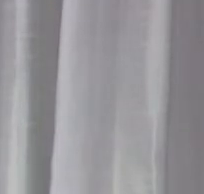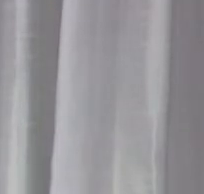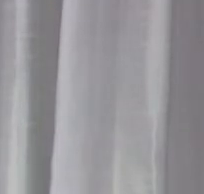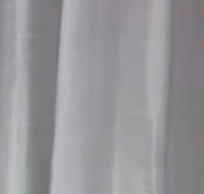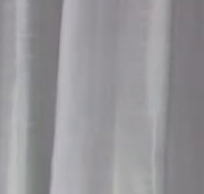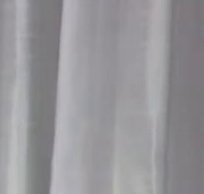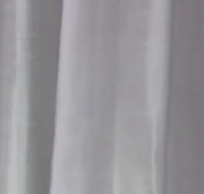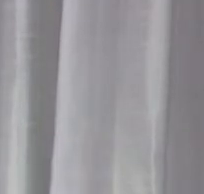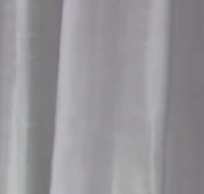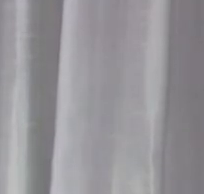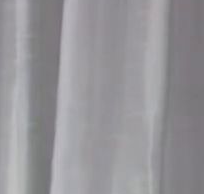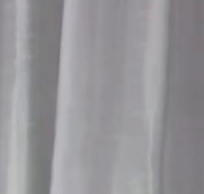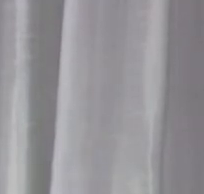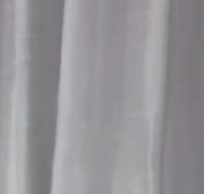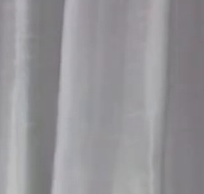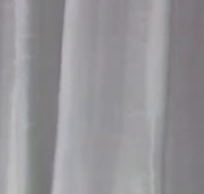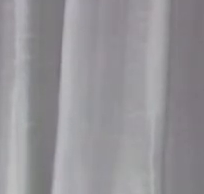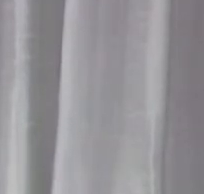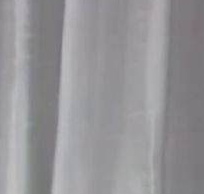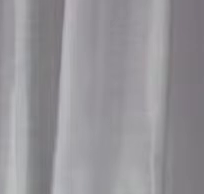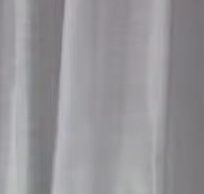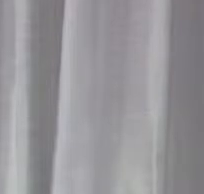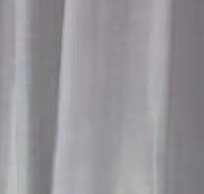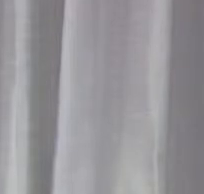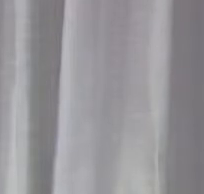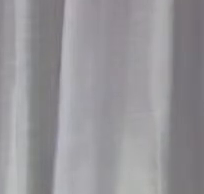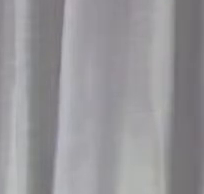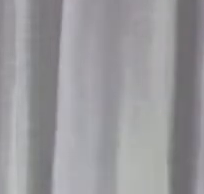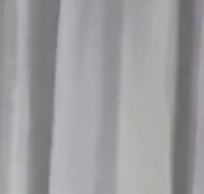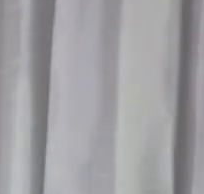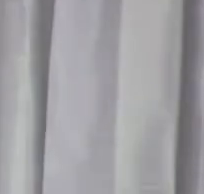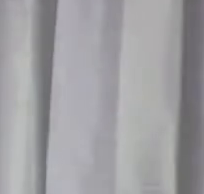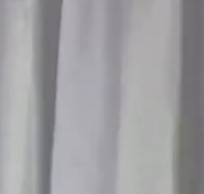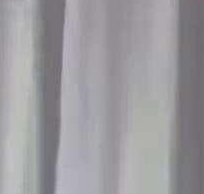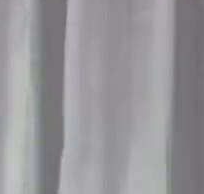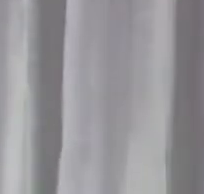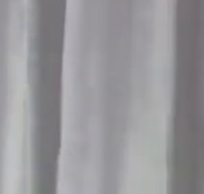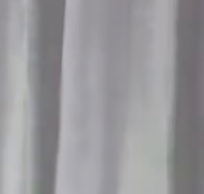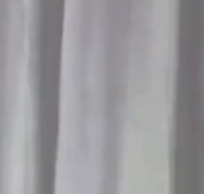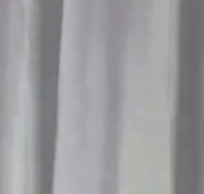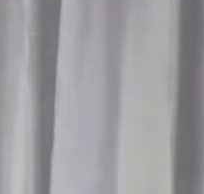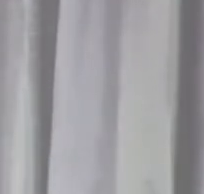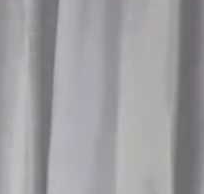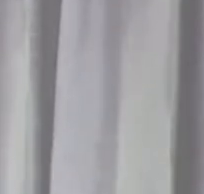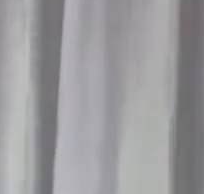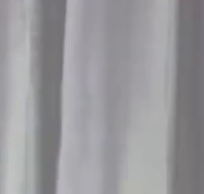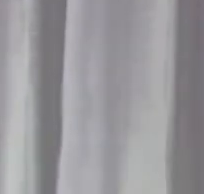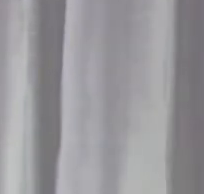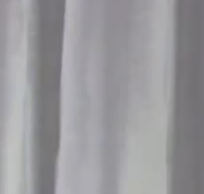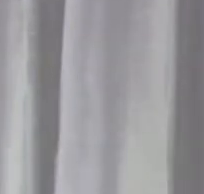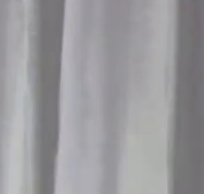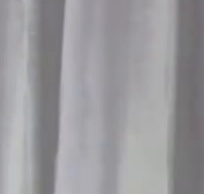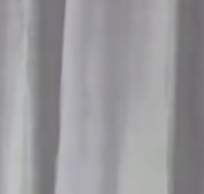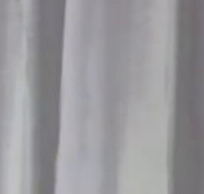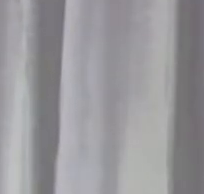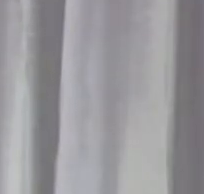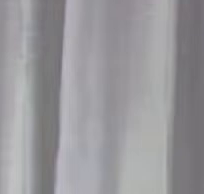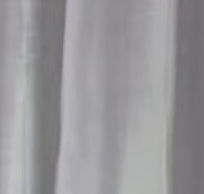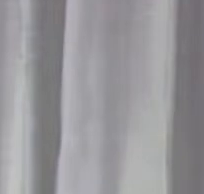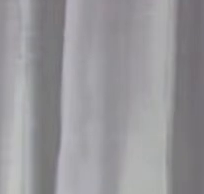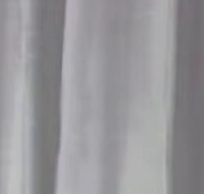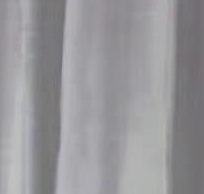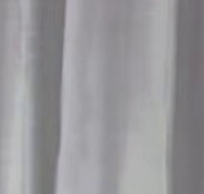you know, we thank you for this morning. We thank you for this beautiful day that you have made, Father. And we will rejoice and be glad you